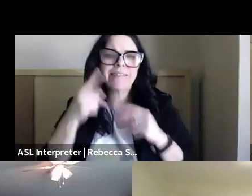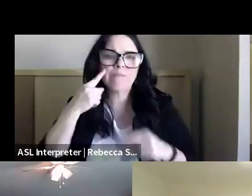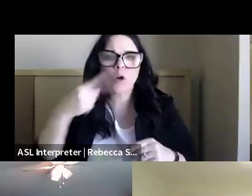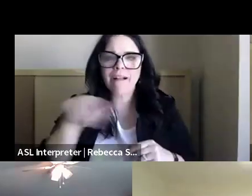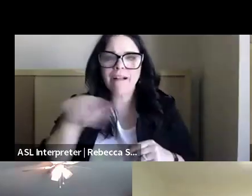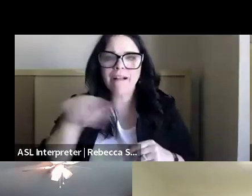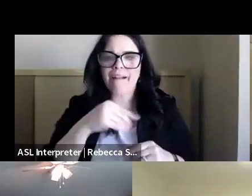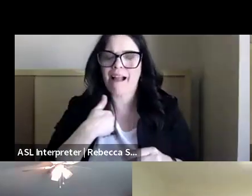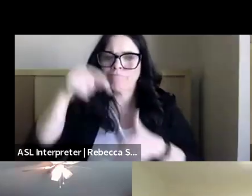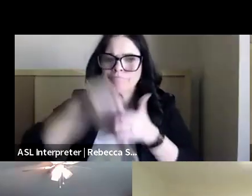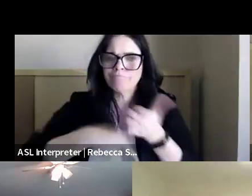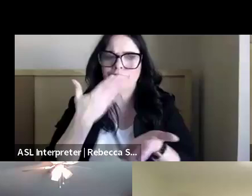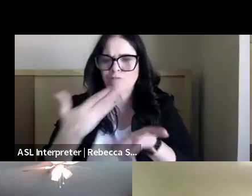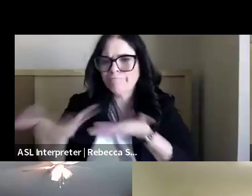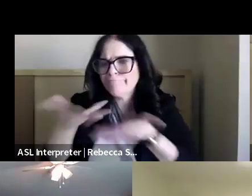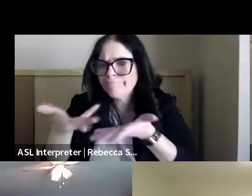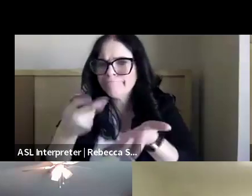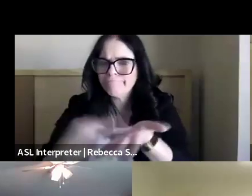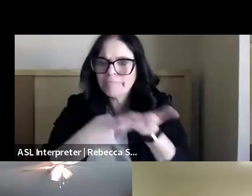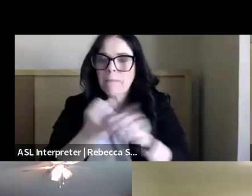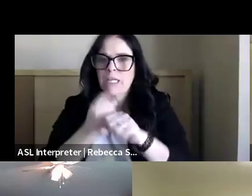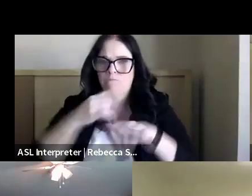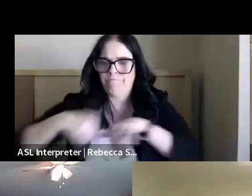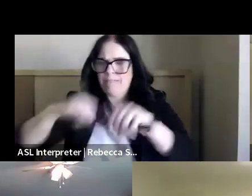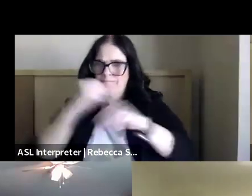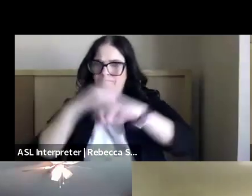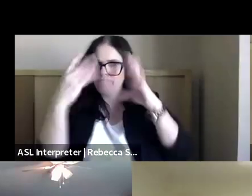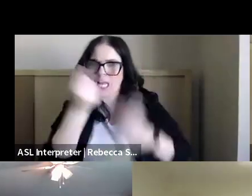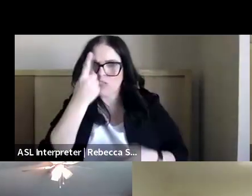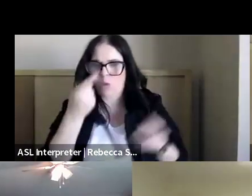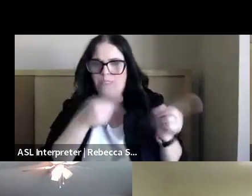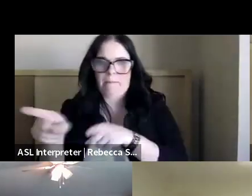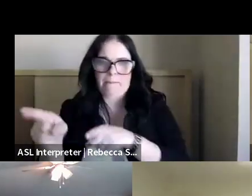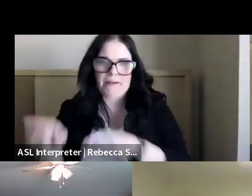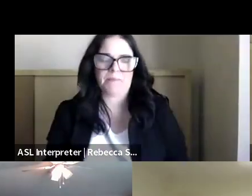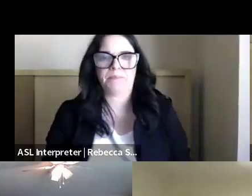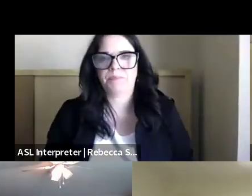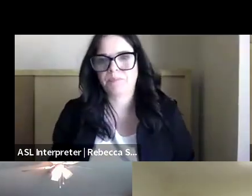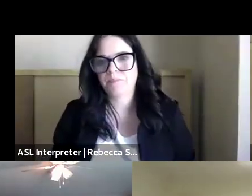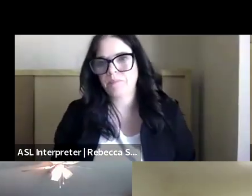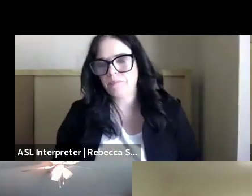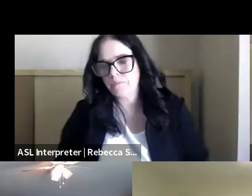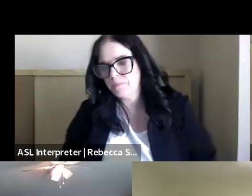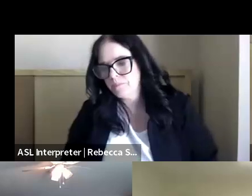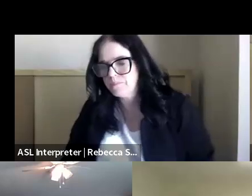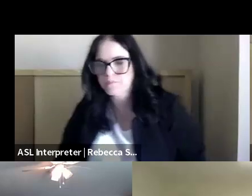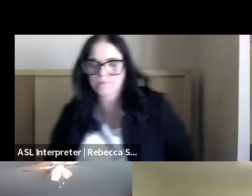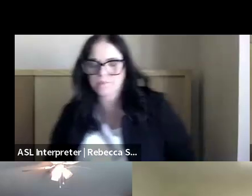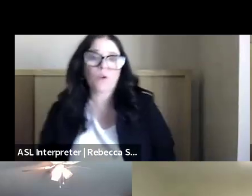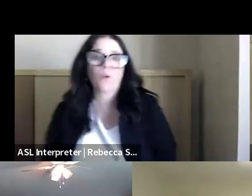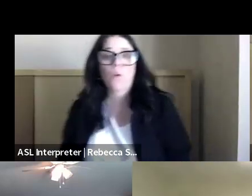productive conversations to make sure everyone has a full understanding of what is going on. So in the